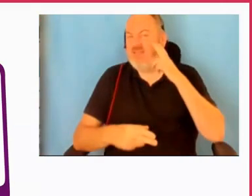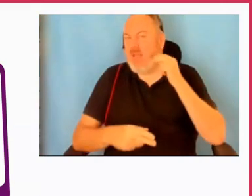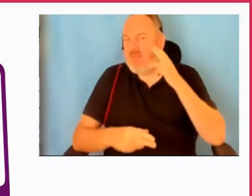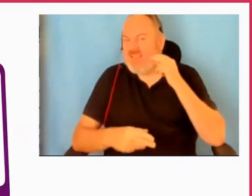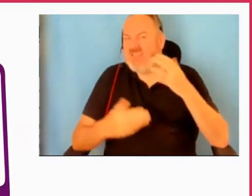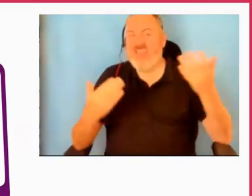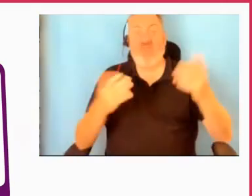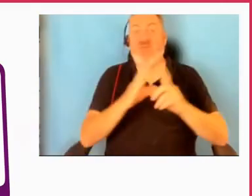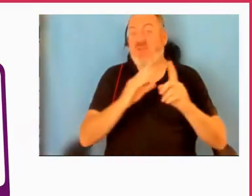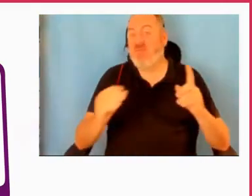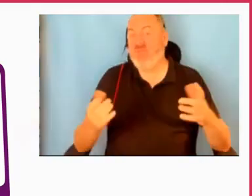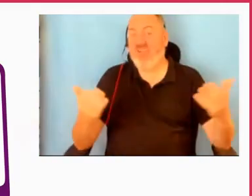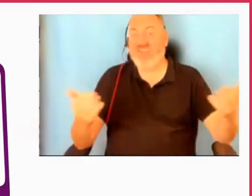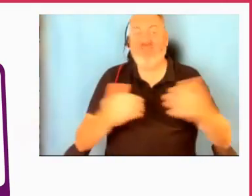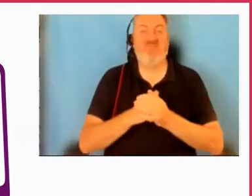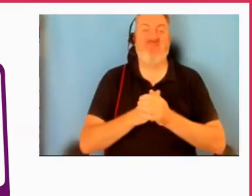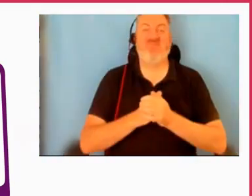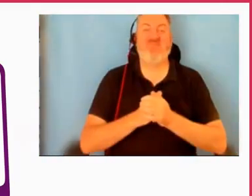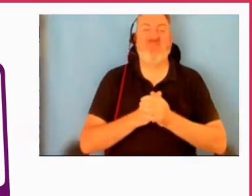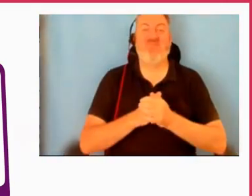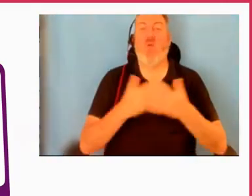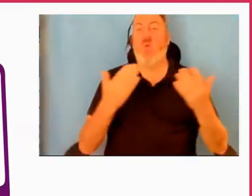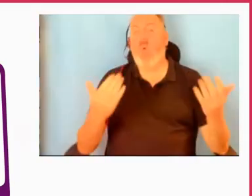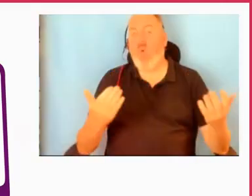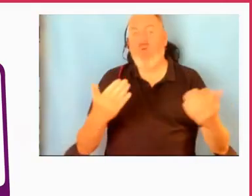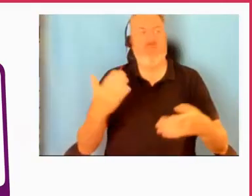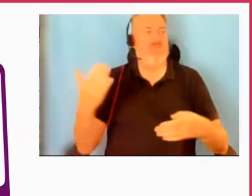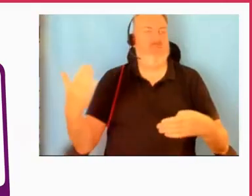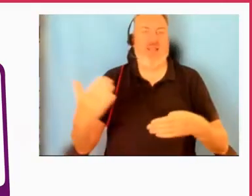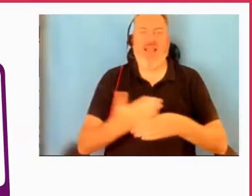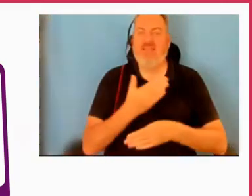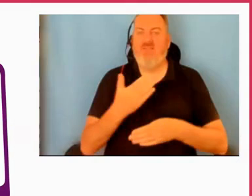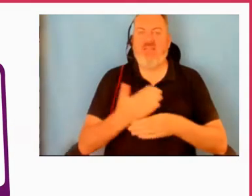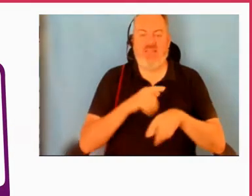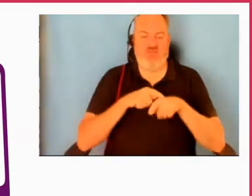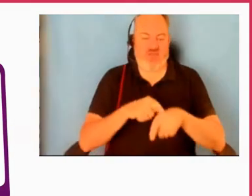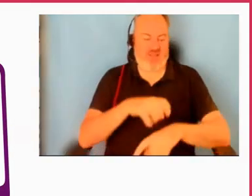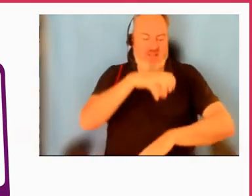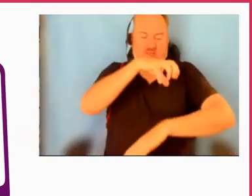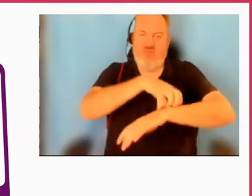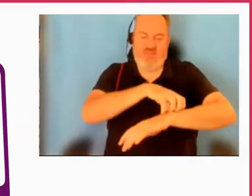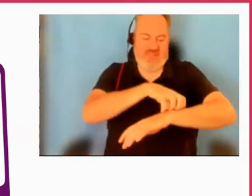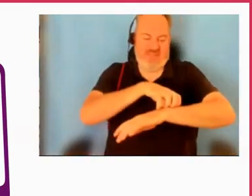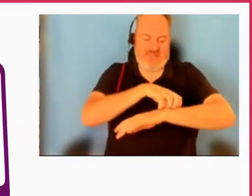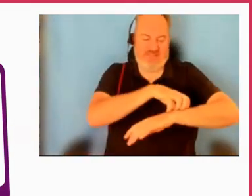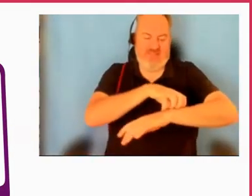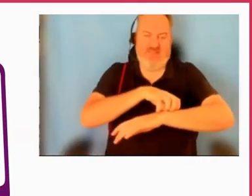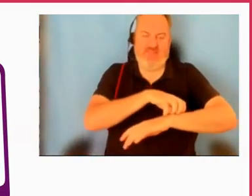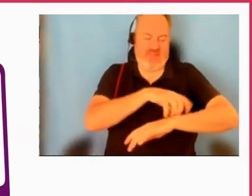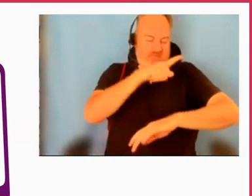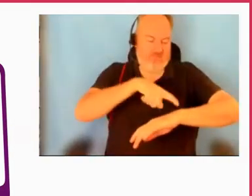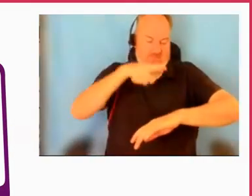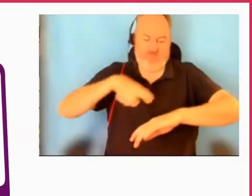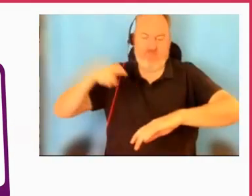to understand it better. It could be an activity tracker that you have on your wrist to keep track of your